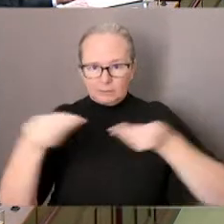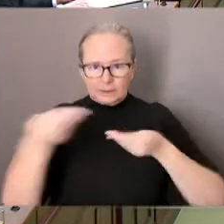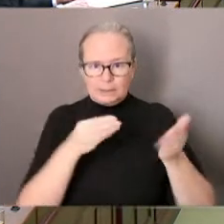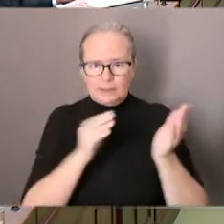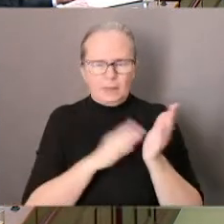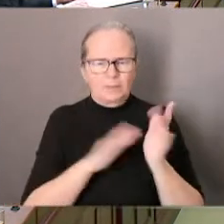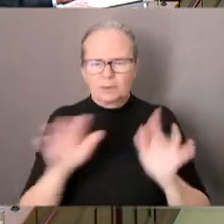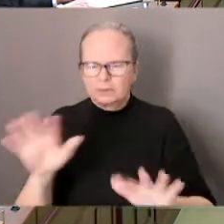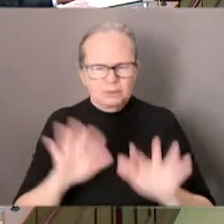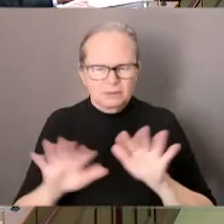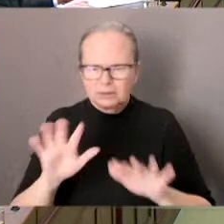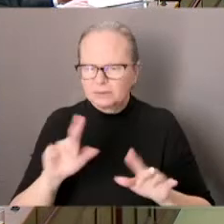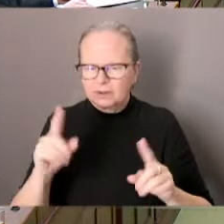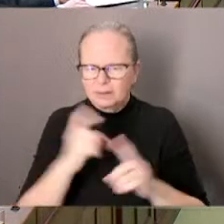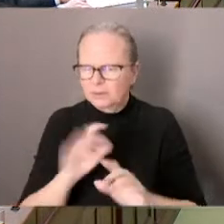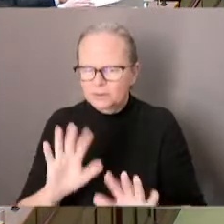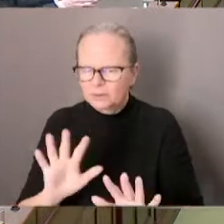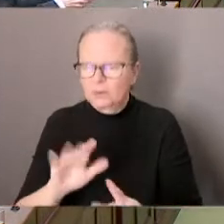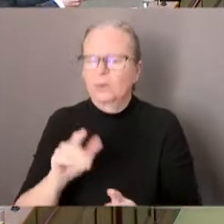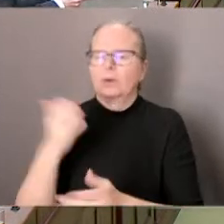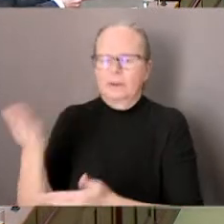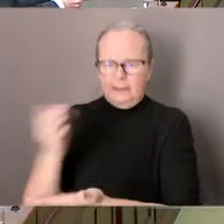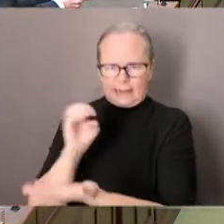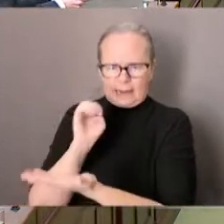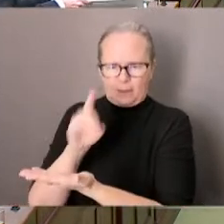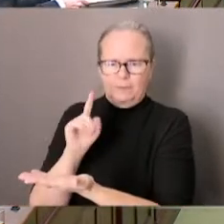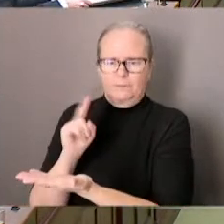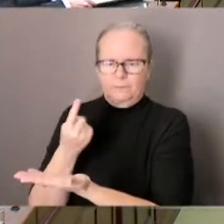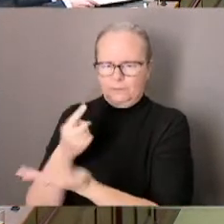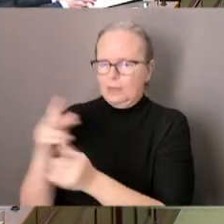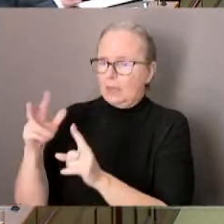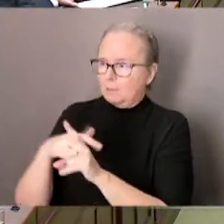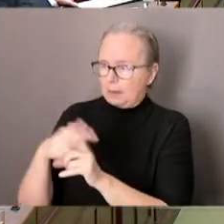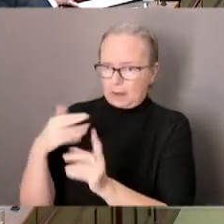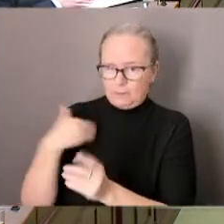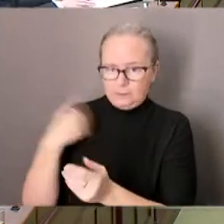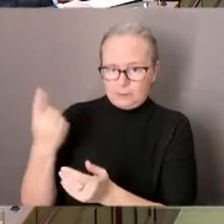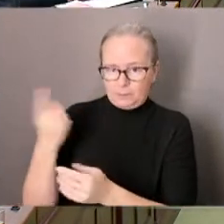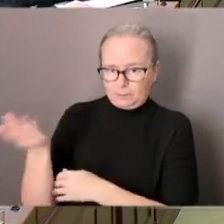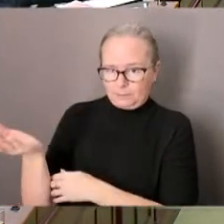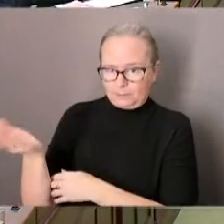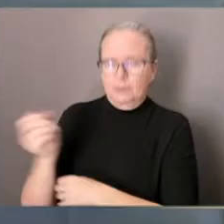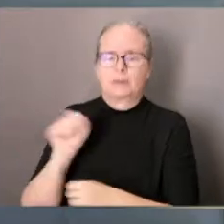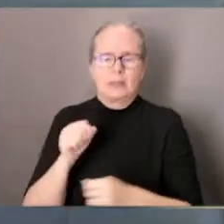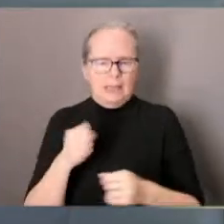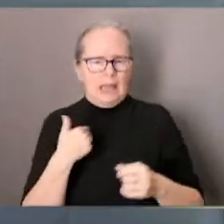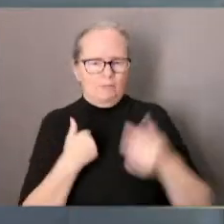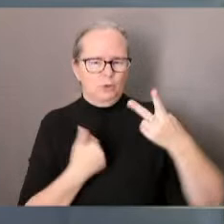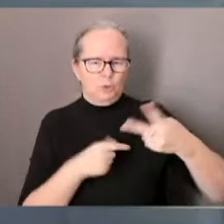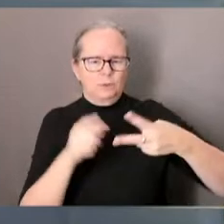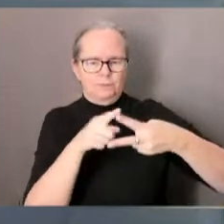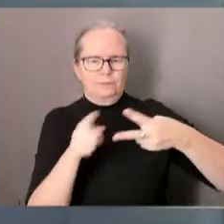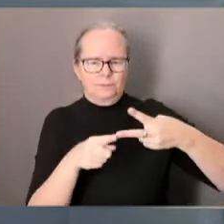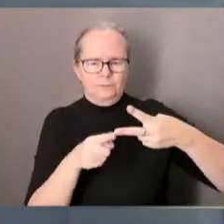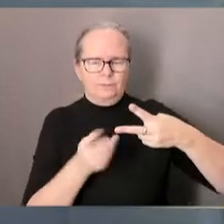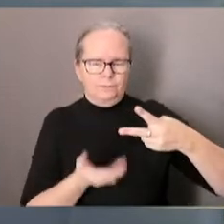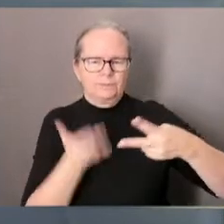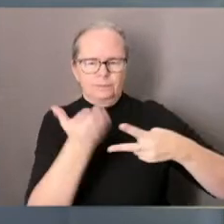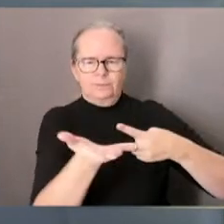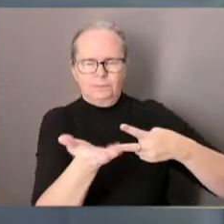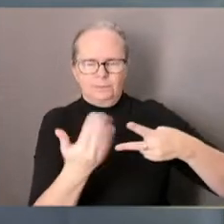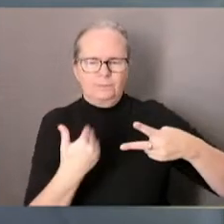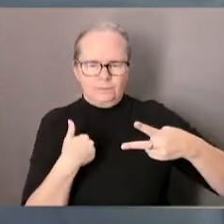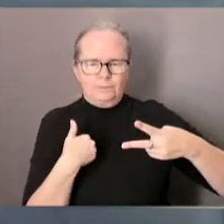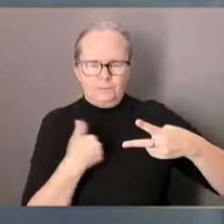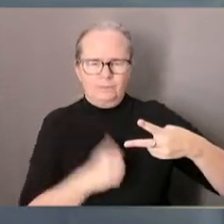McClung has a tabling thank you Mr Speaker I have two tablings that quickly uh that'll make uh table these documents are referenced earlier